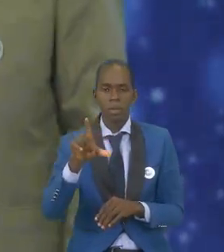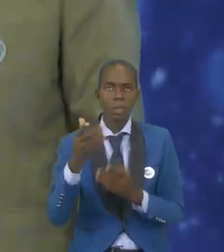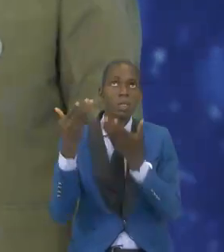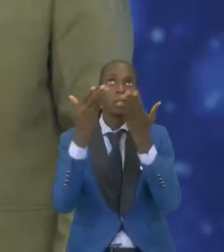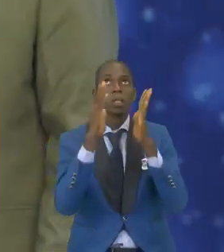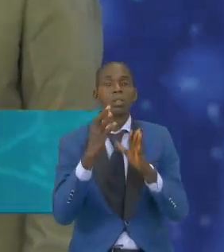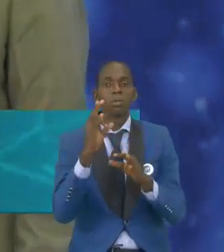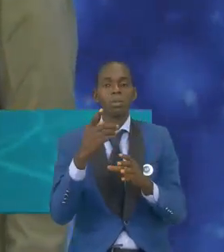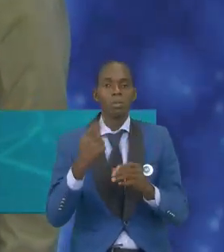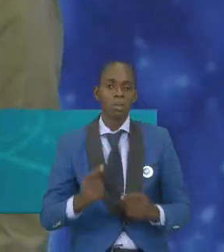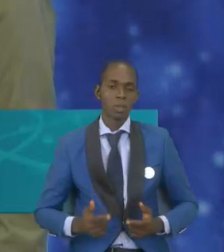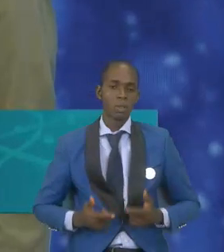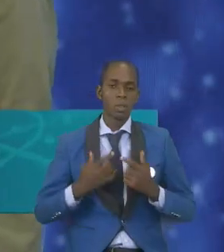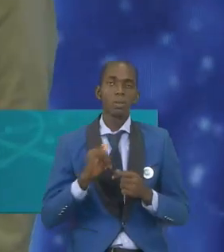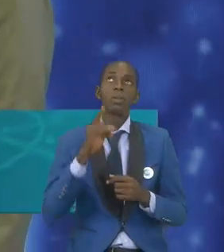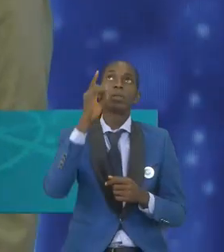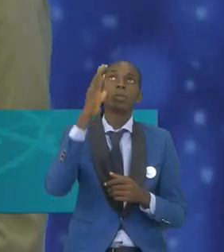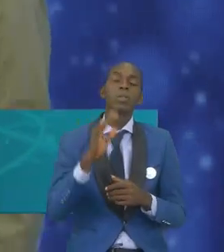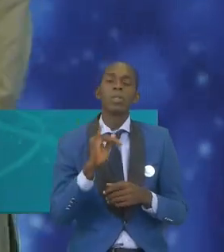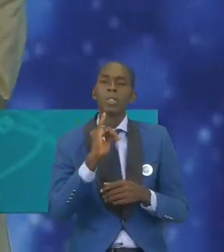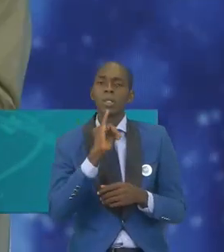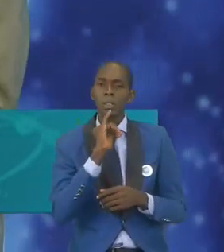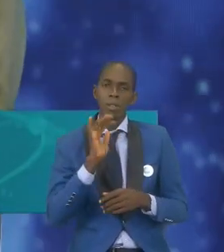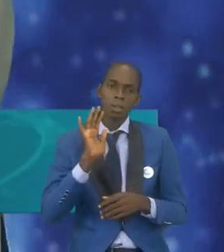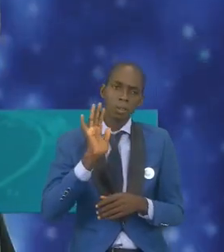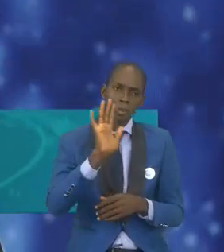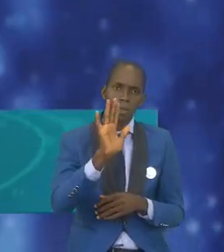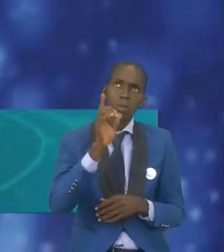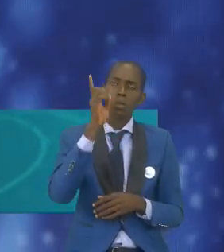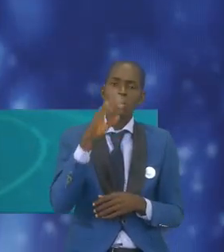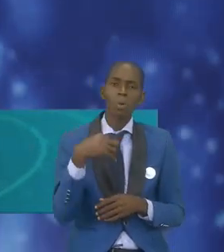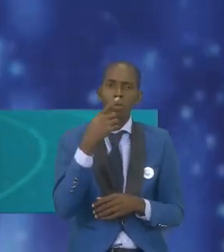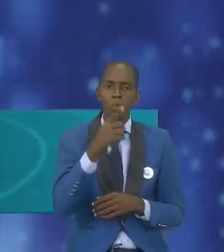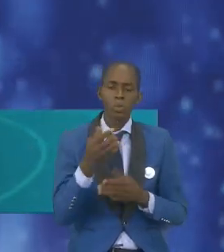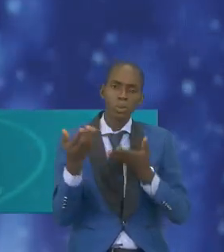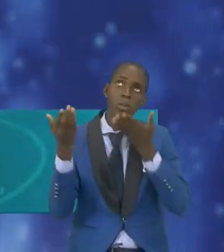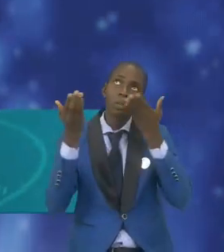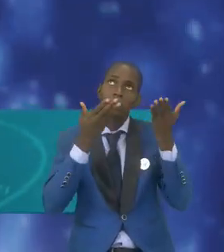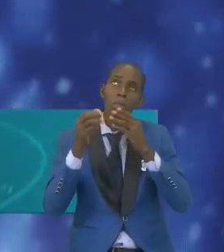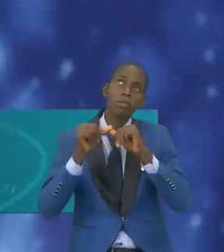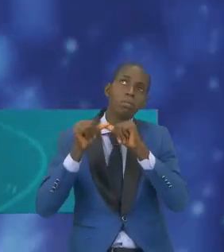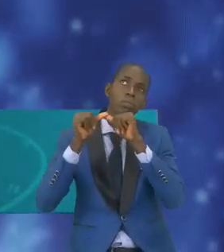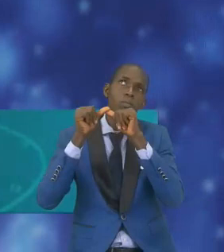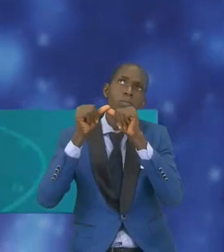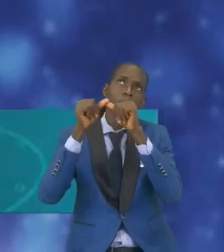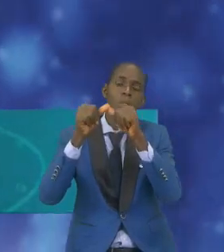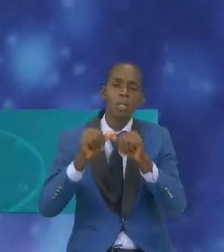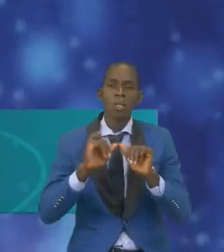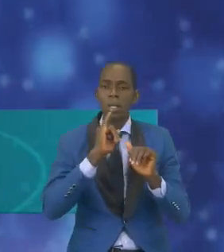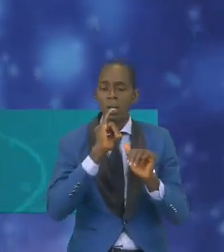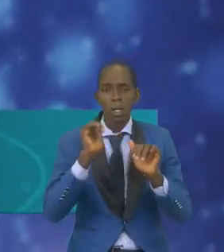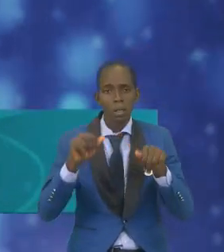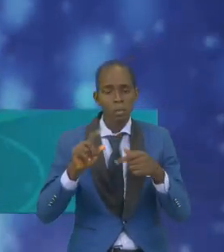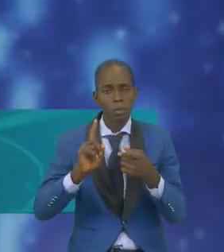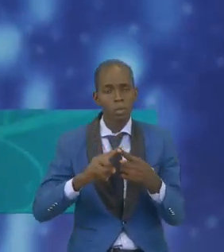is thy God, whom thou servest continually, able to deliver thee